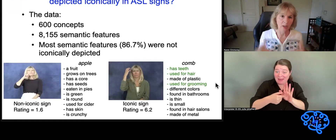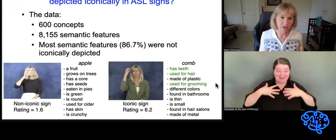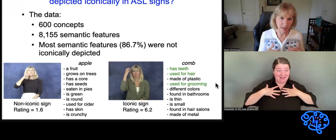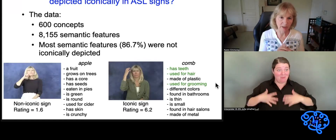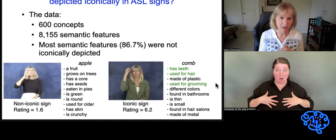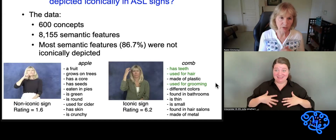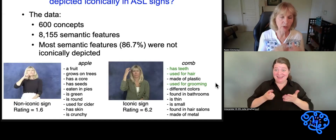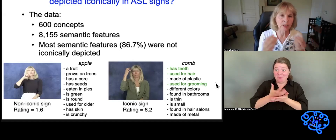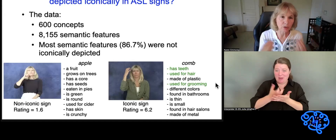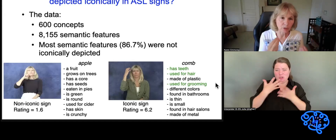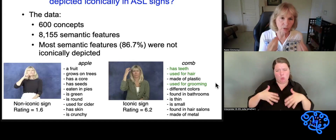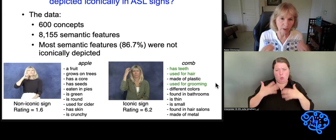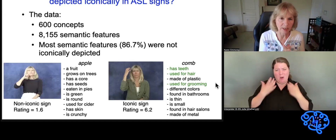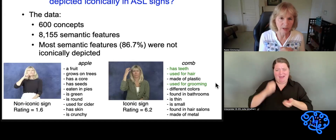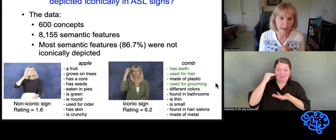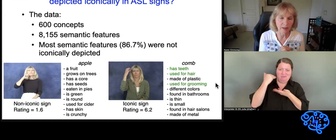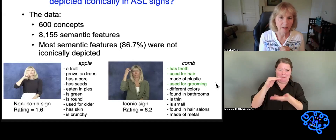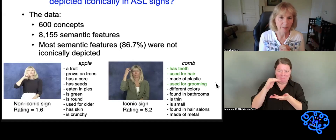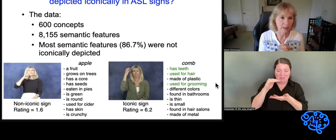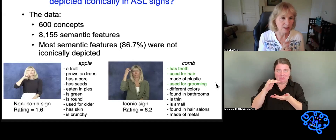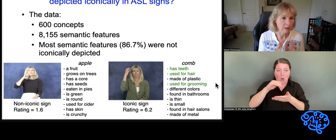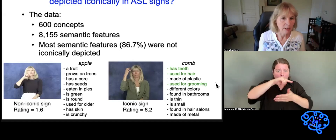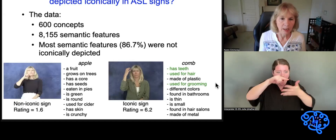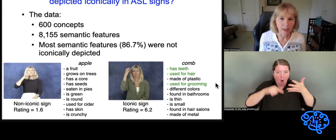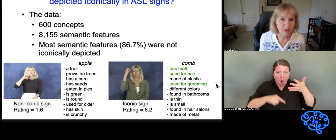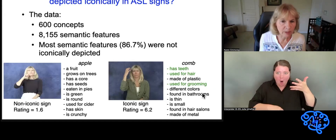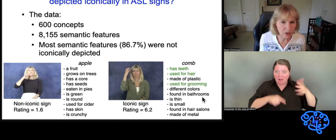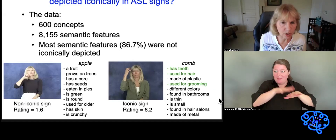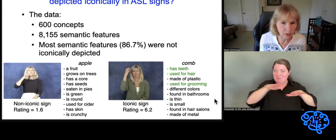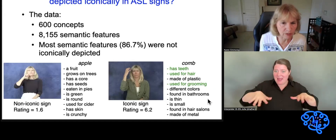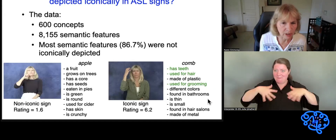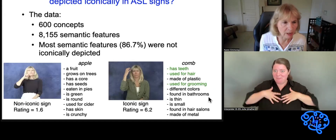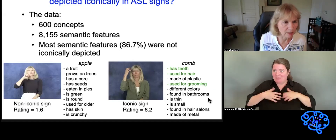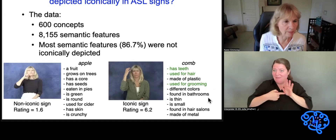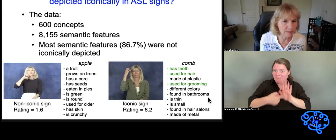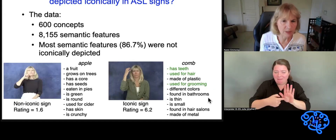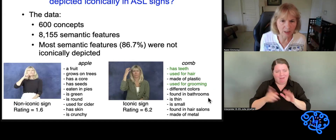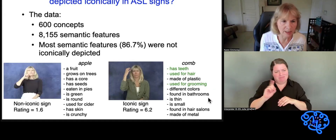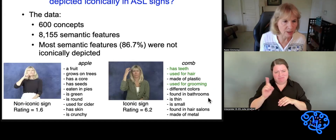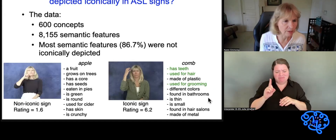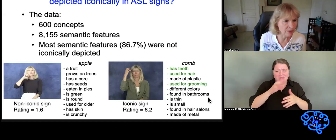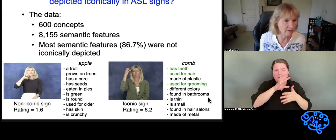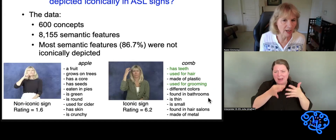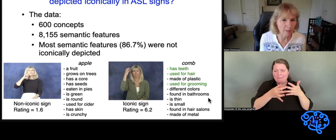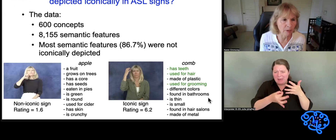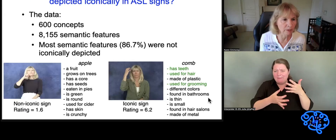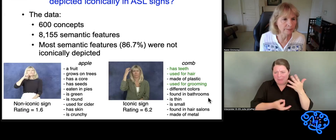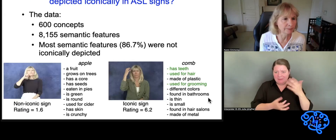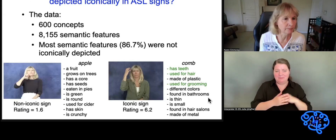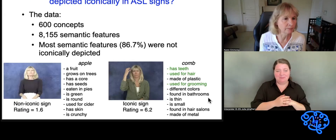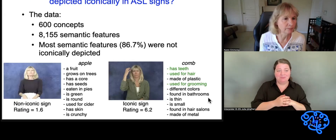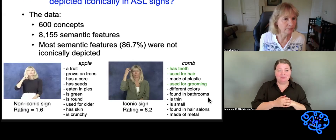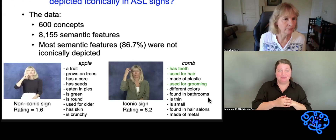across all of semantic features. So only certain ones get to be picked. So let me just show you the signs here, the sign for